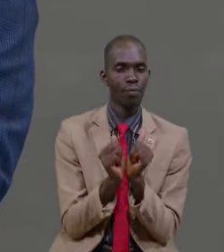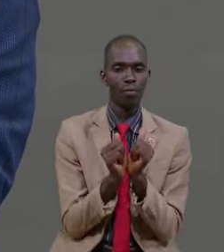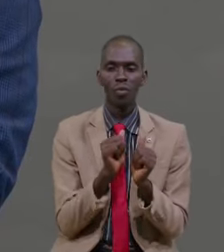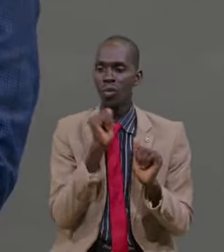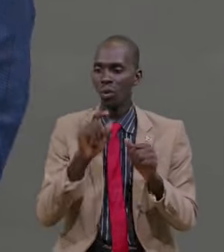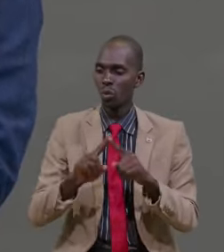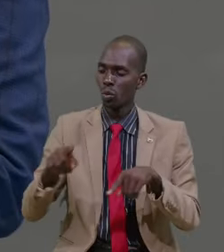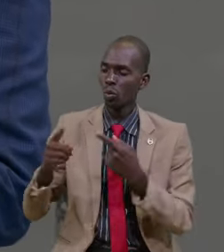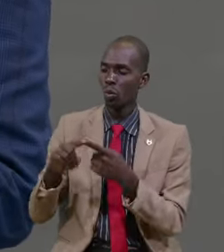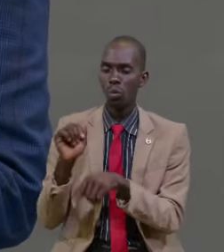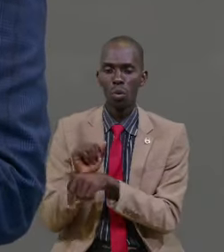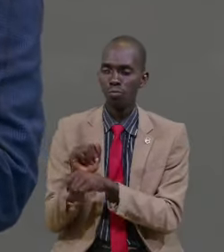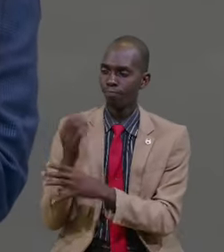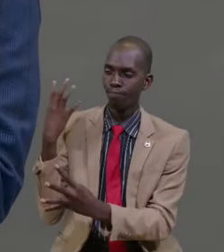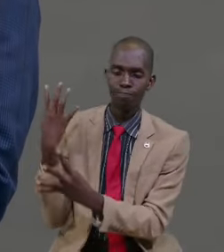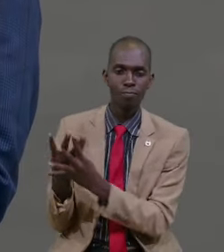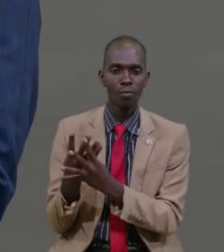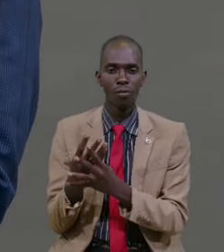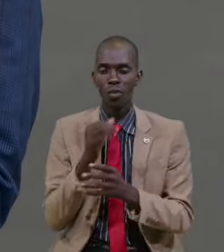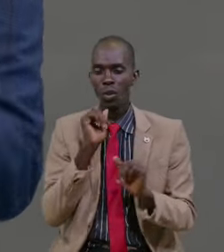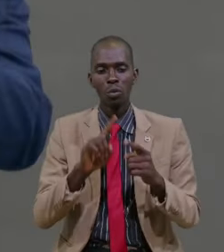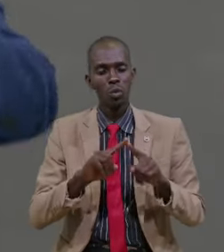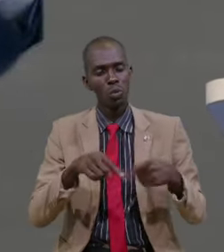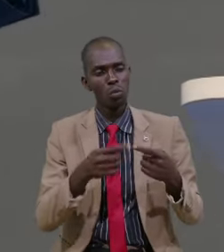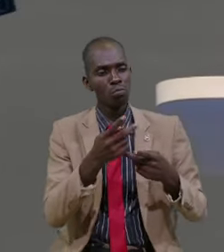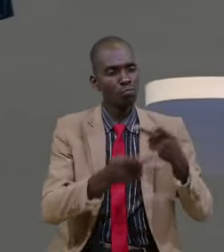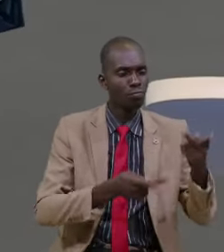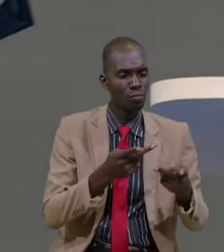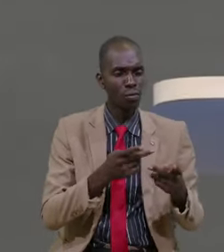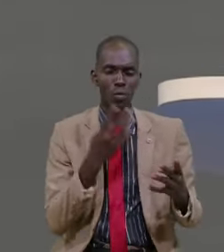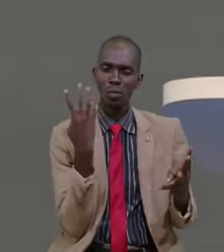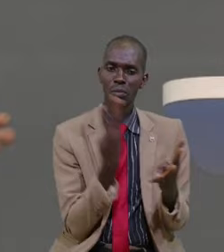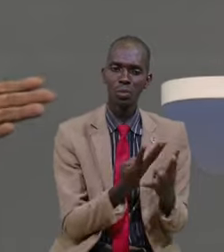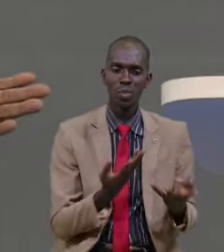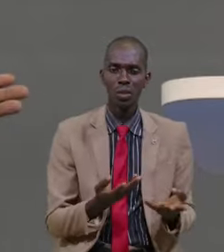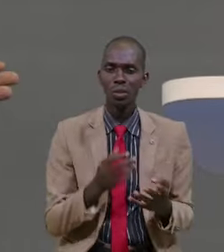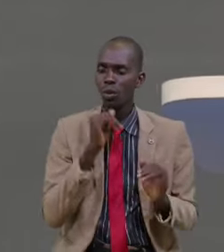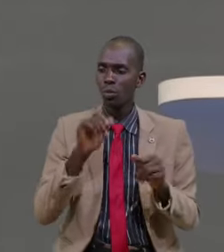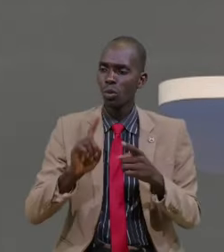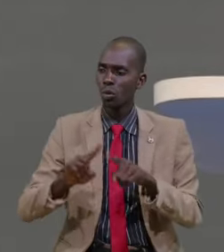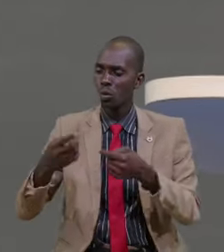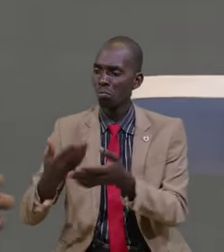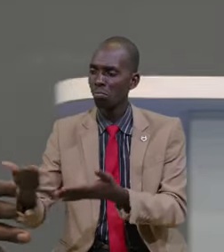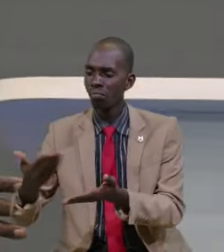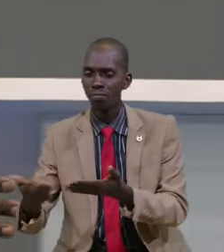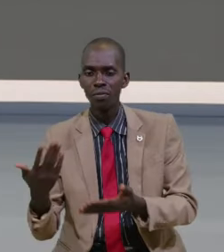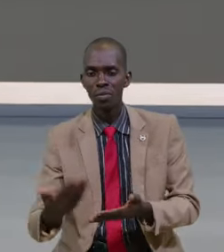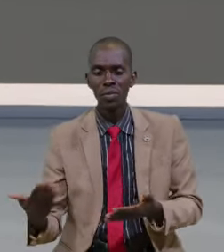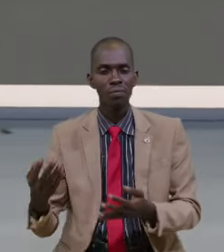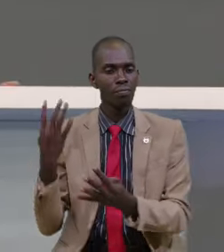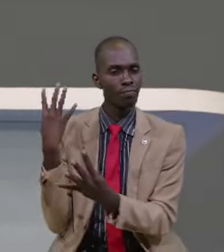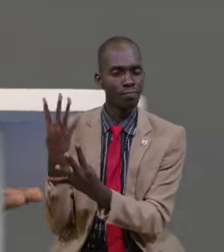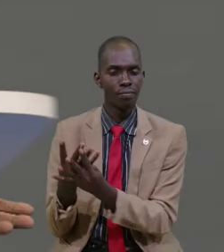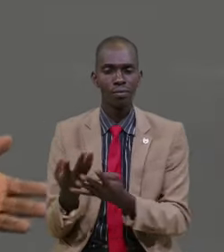captive. He couldn't go visit, captive. He couldn't go shopping, captive. He couldn't